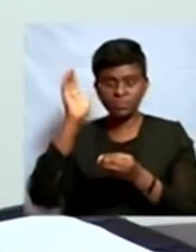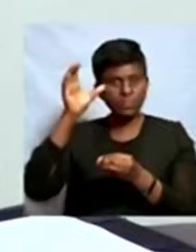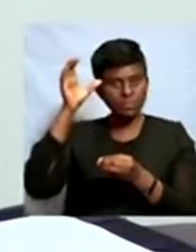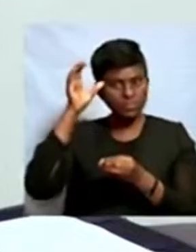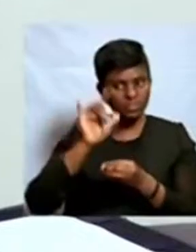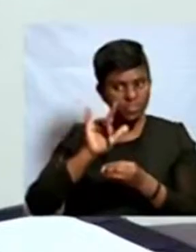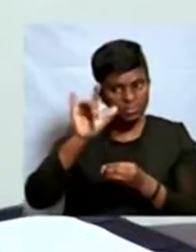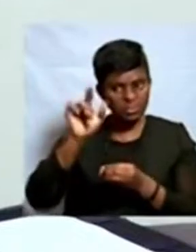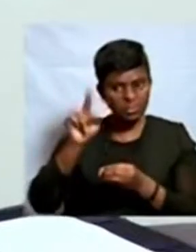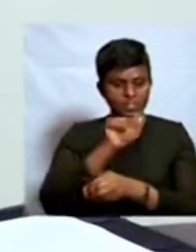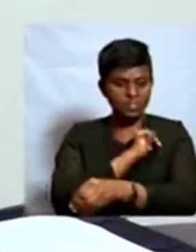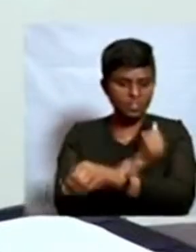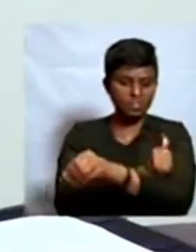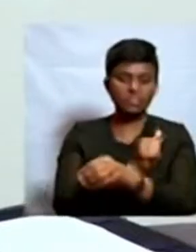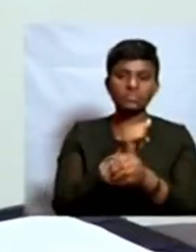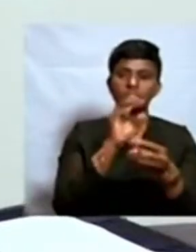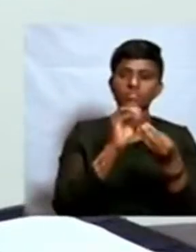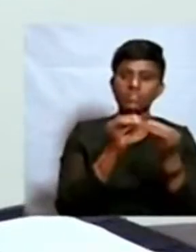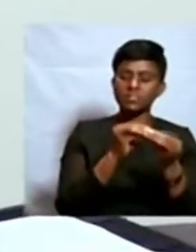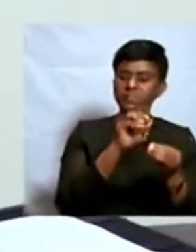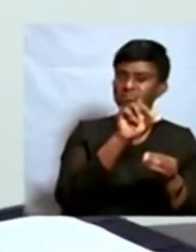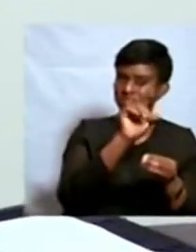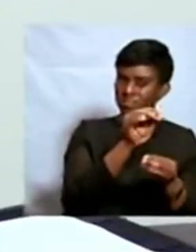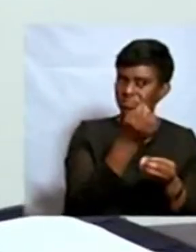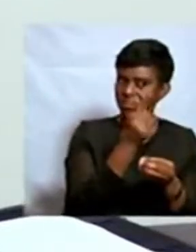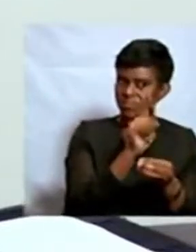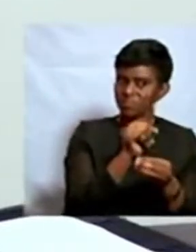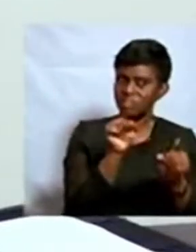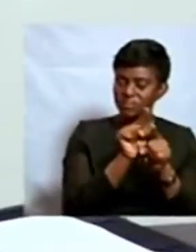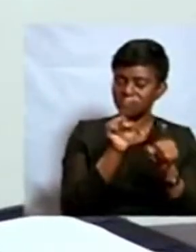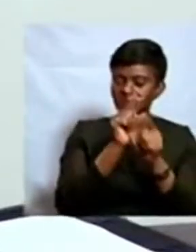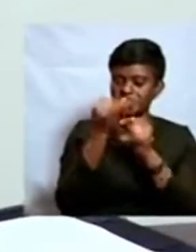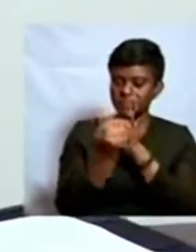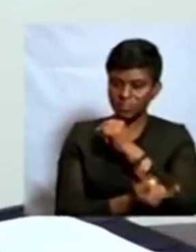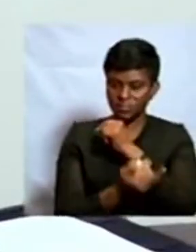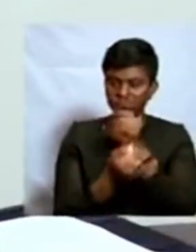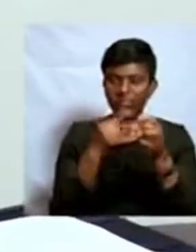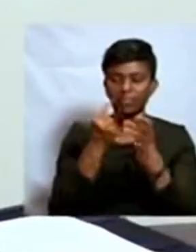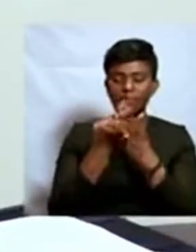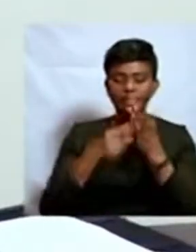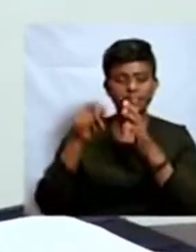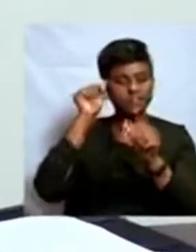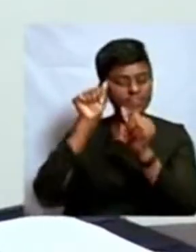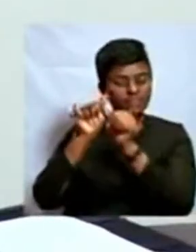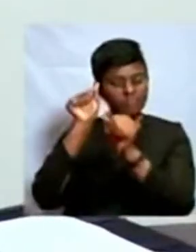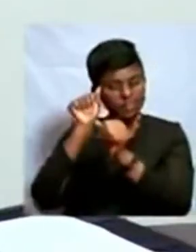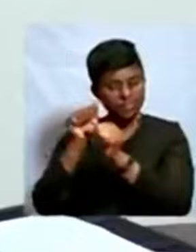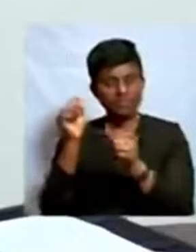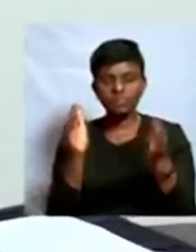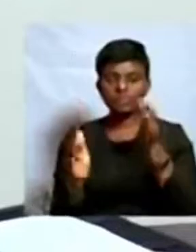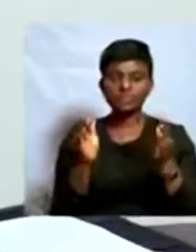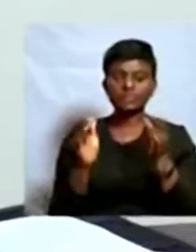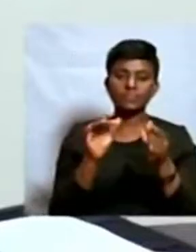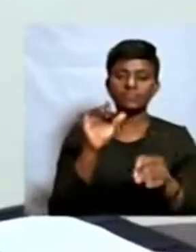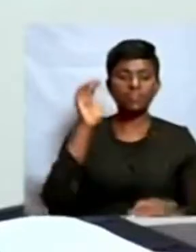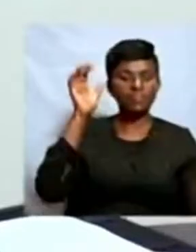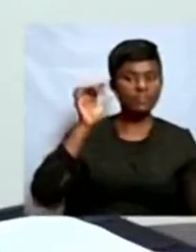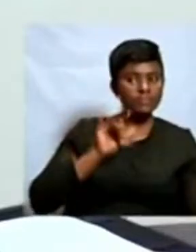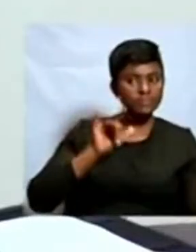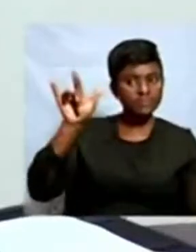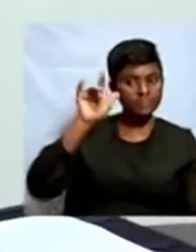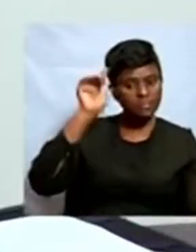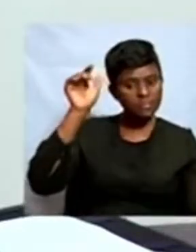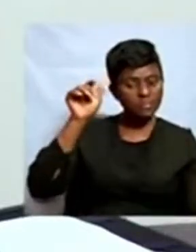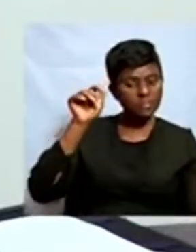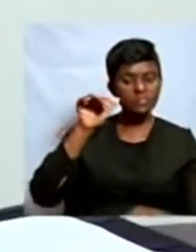Aviation Authority Act of 2012 by introducing bilateral agreements between the civil aviation authorities